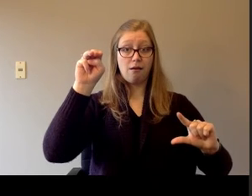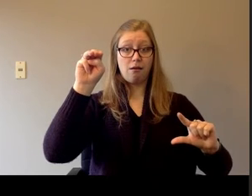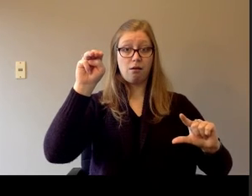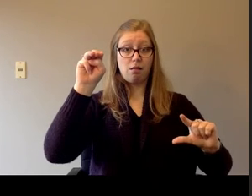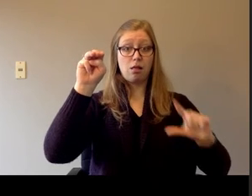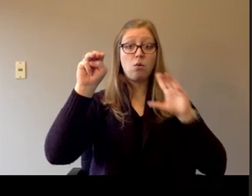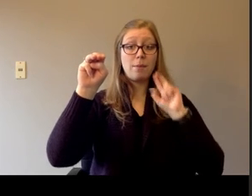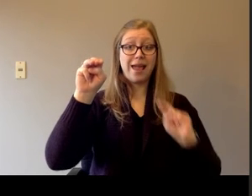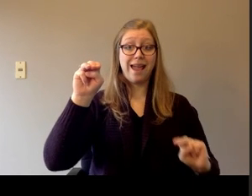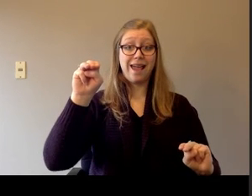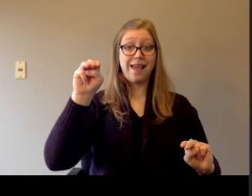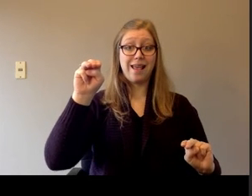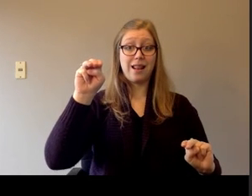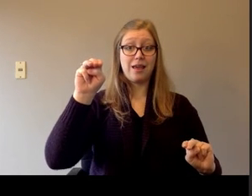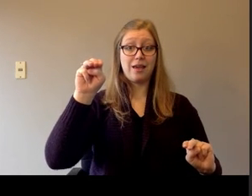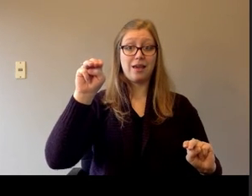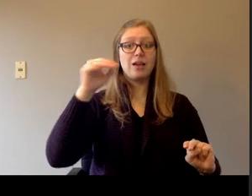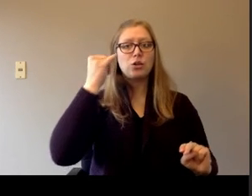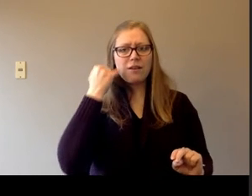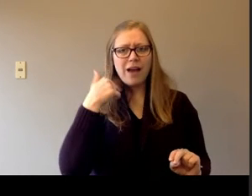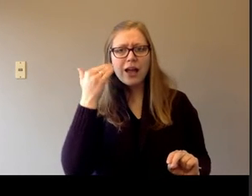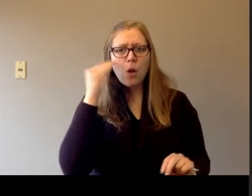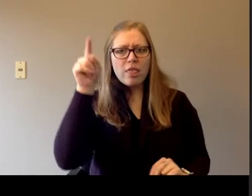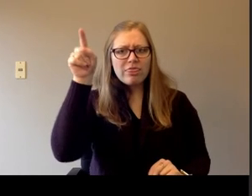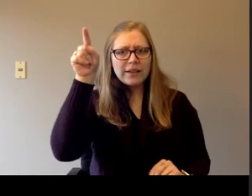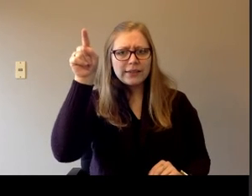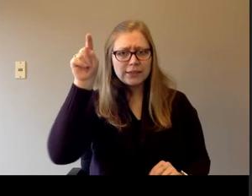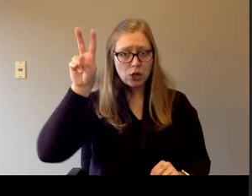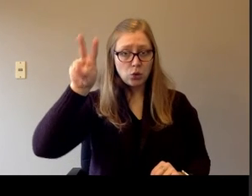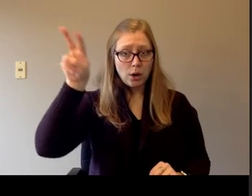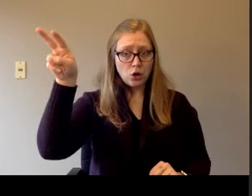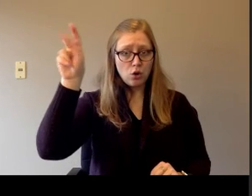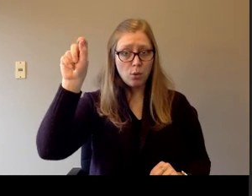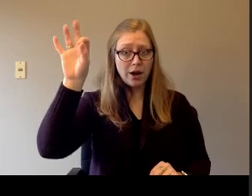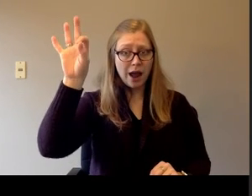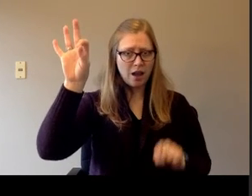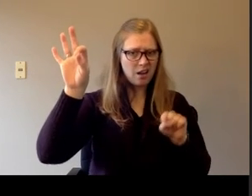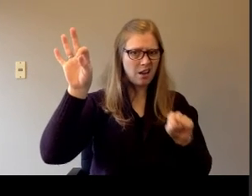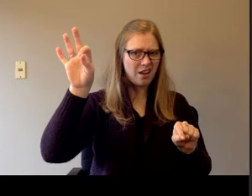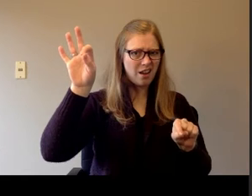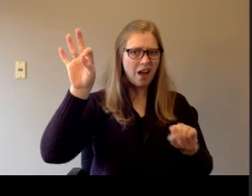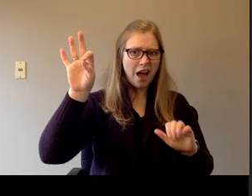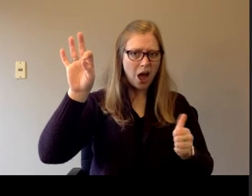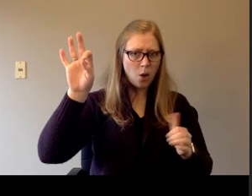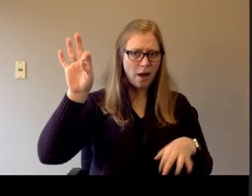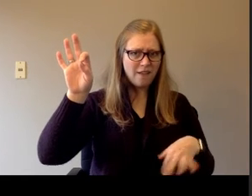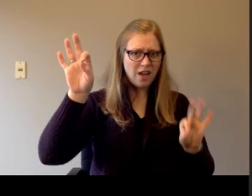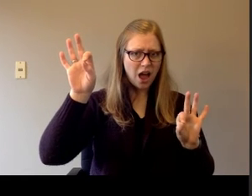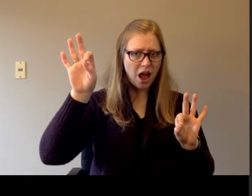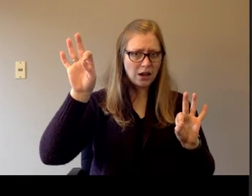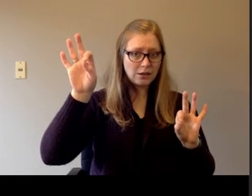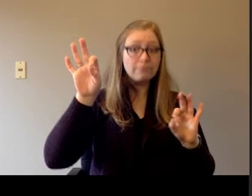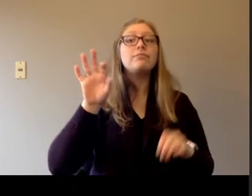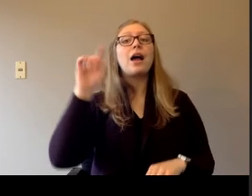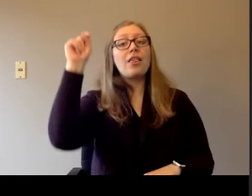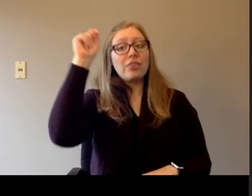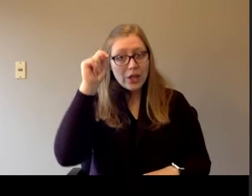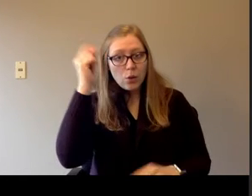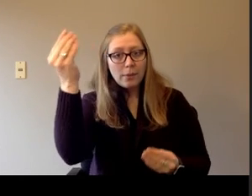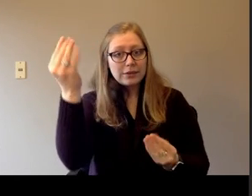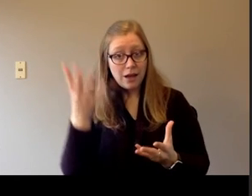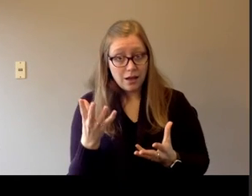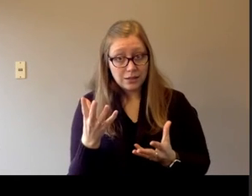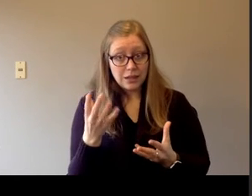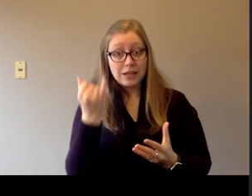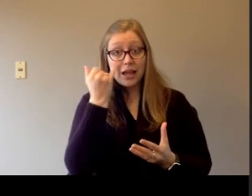M is 22.9, how would I find angle N? Well, our theorem tells us that if I add